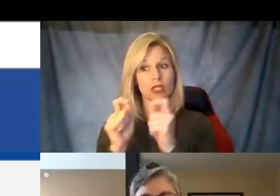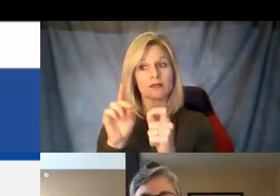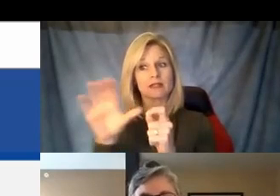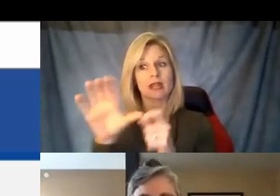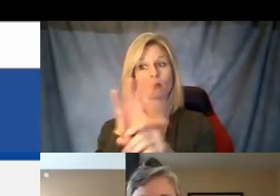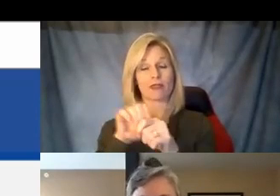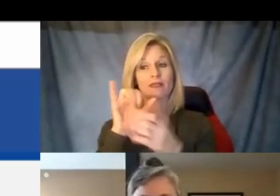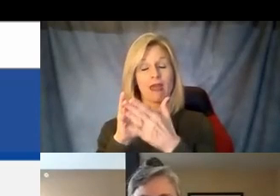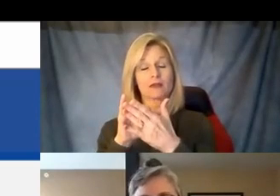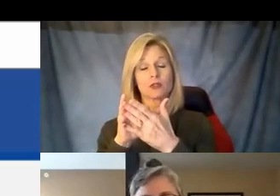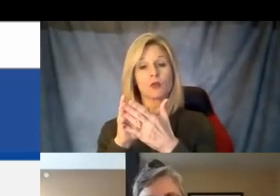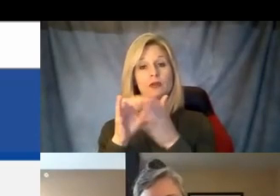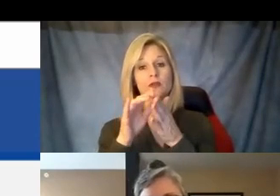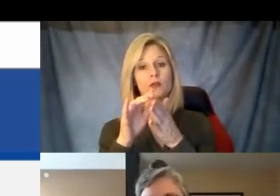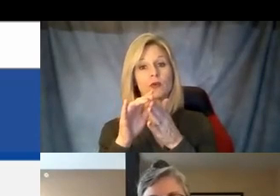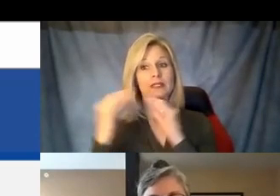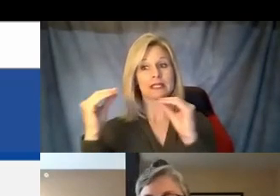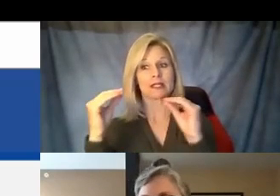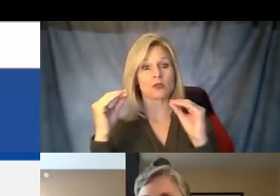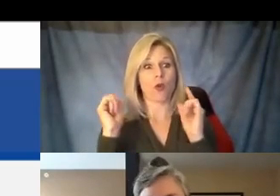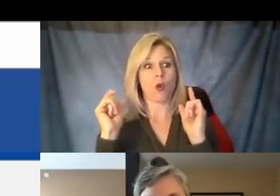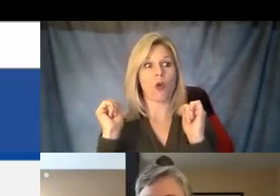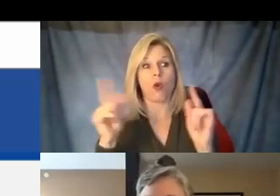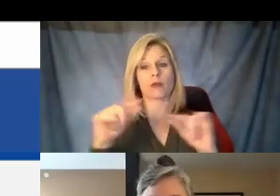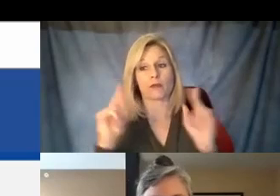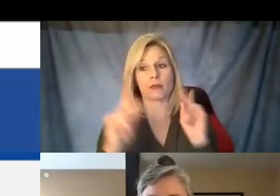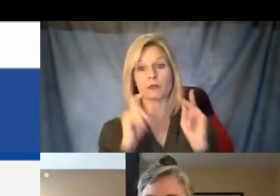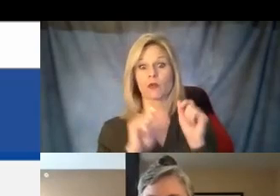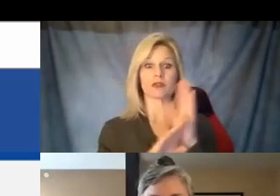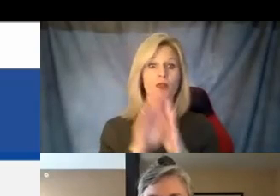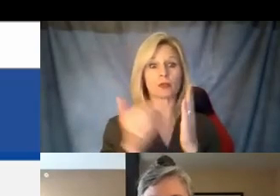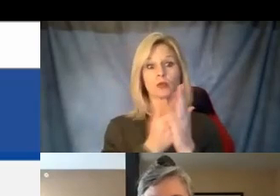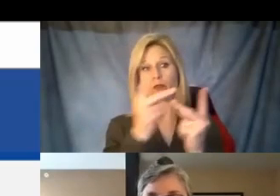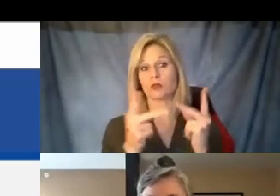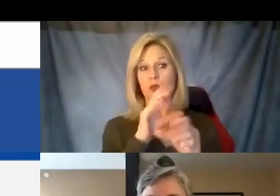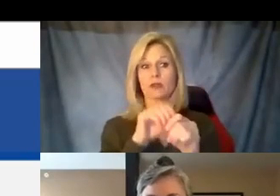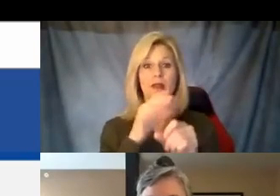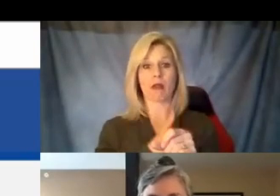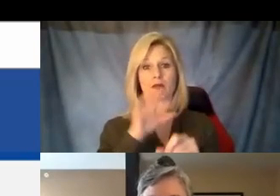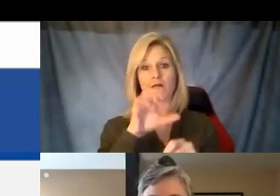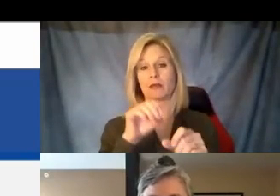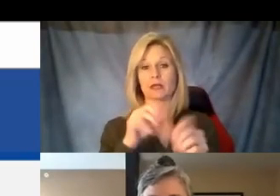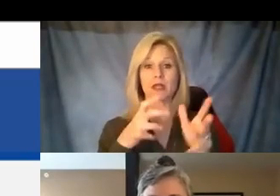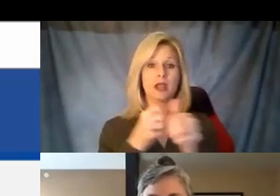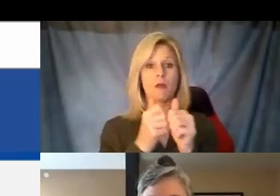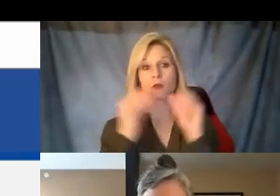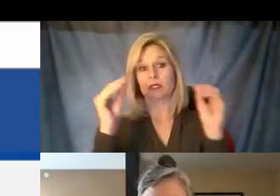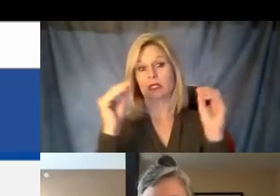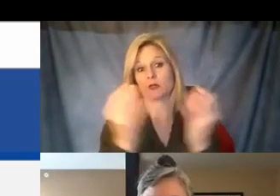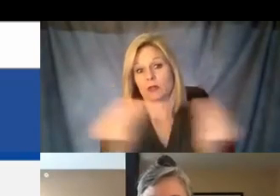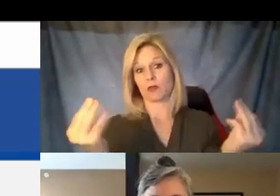bring everybody along, so we're not, again, developing a new position that we need in our companies just to keep up with teaching